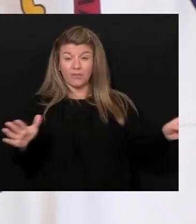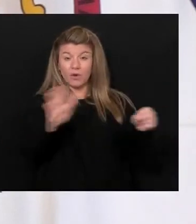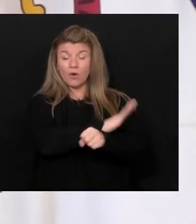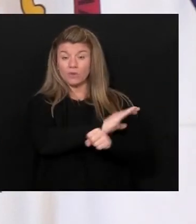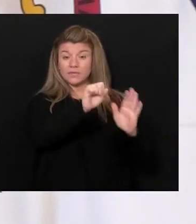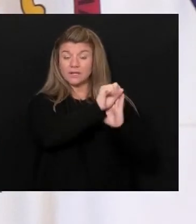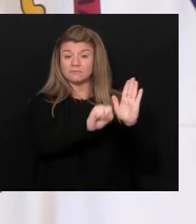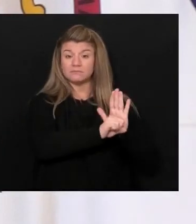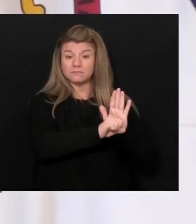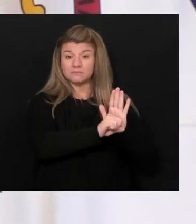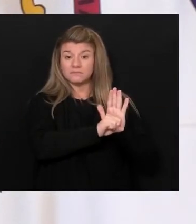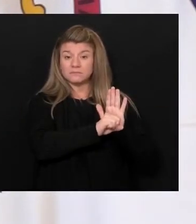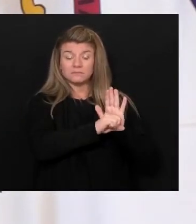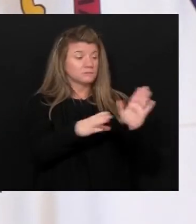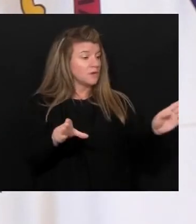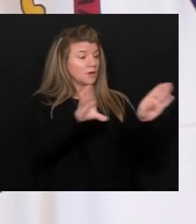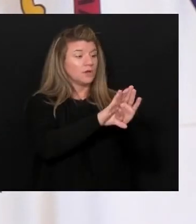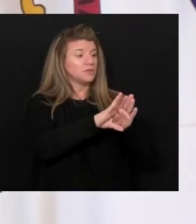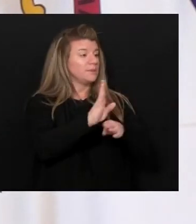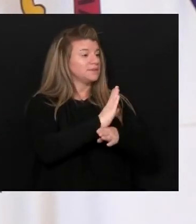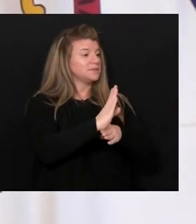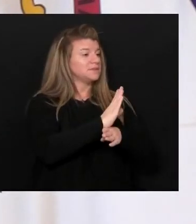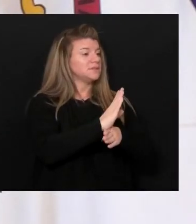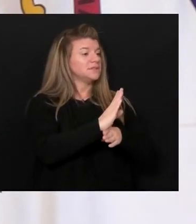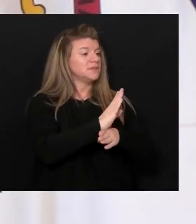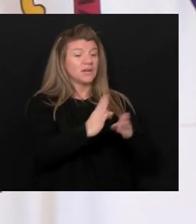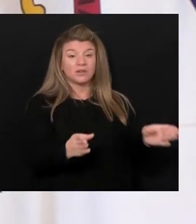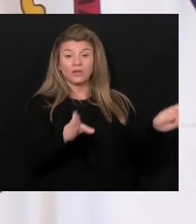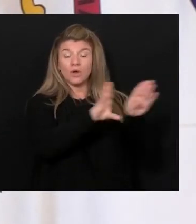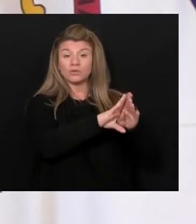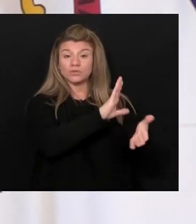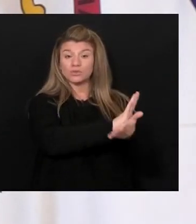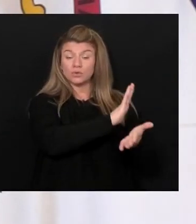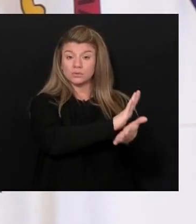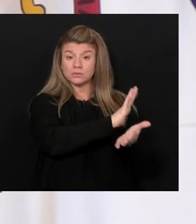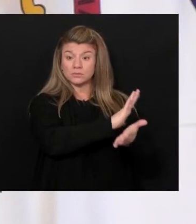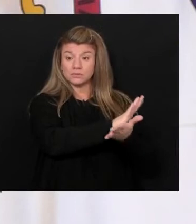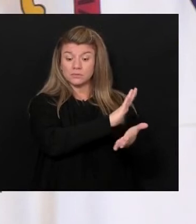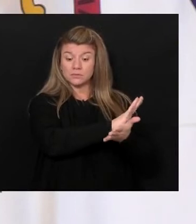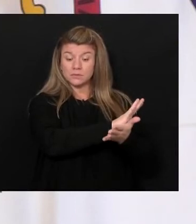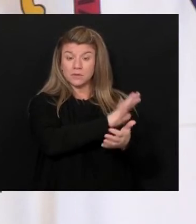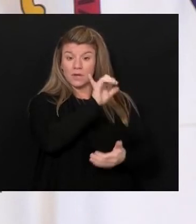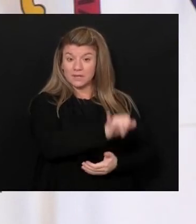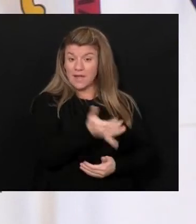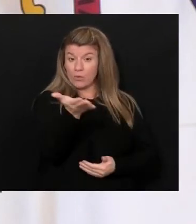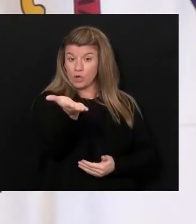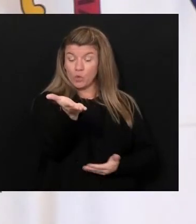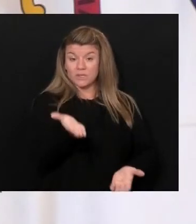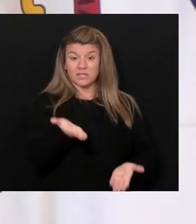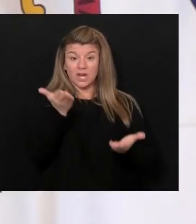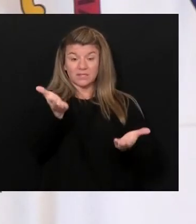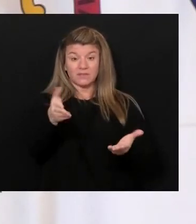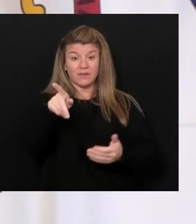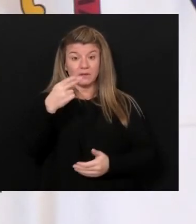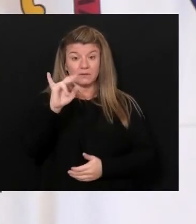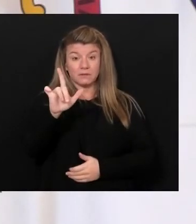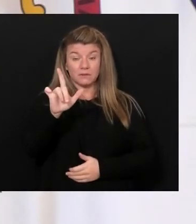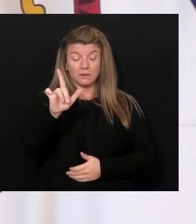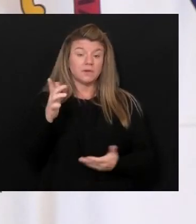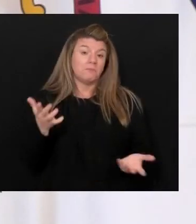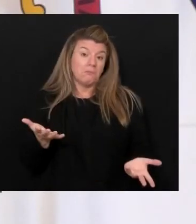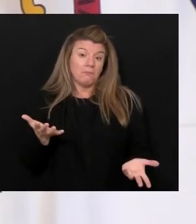all of our businesses? Close all of our schools? Is that what Phil Kabler would suggest to do?